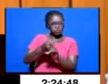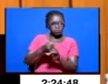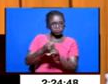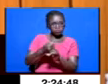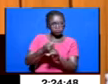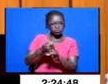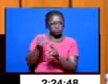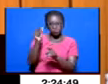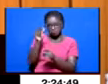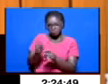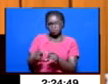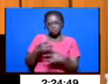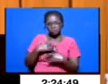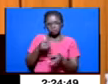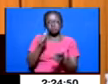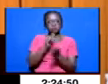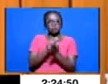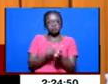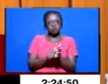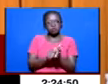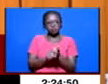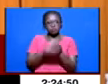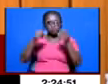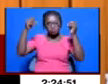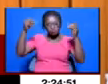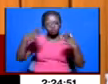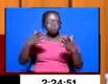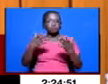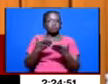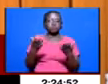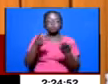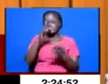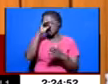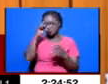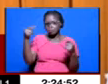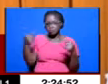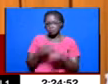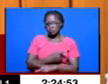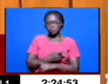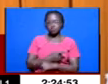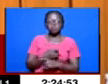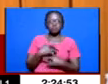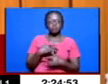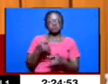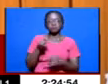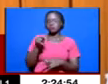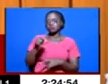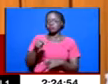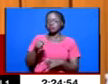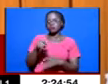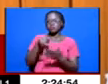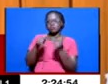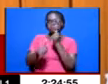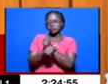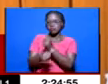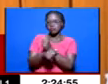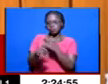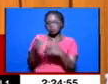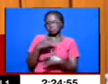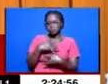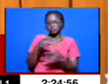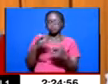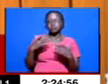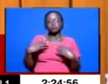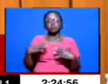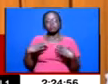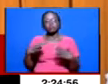personal interests and agendas. Clearly, there would be a serious conflict of interest. This would be detrimental to the interests of the people and